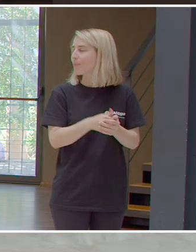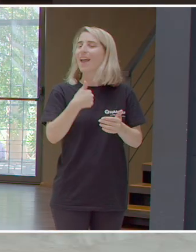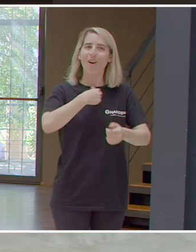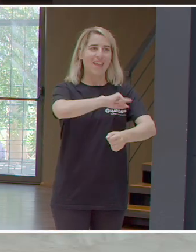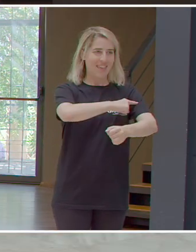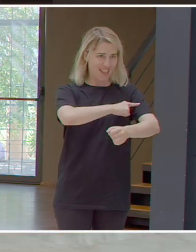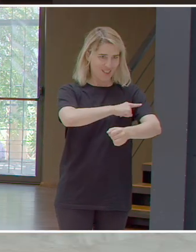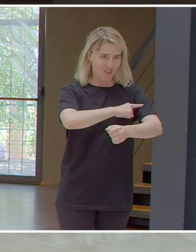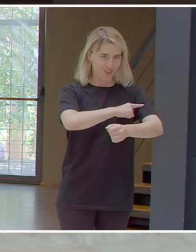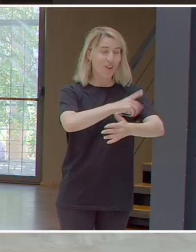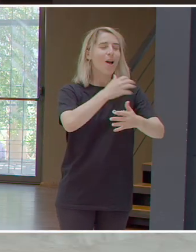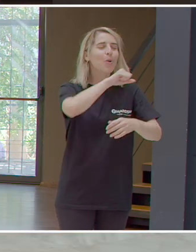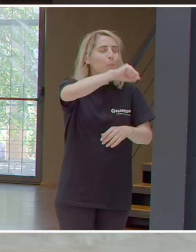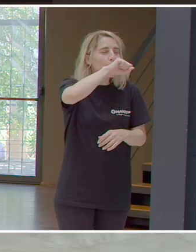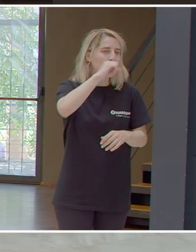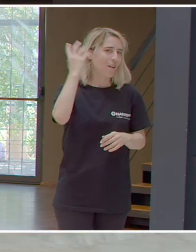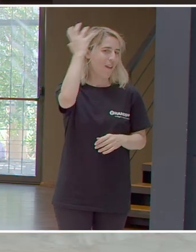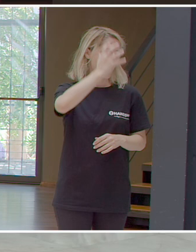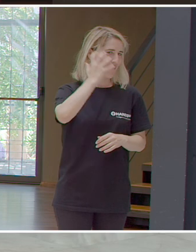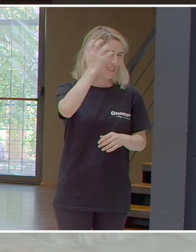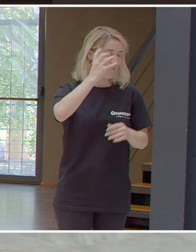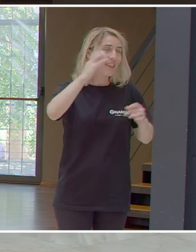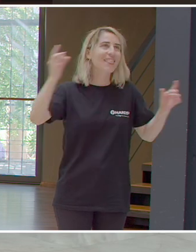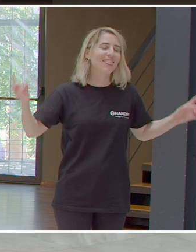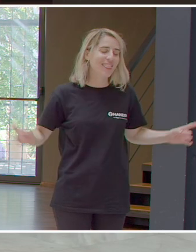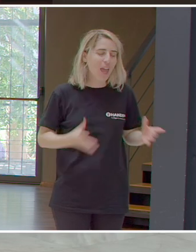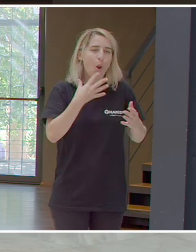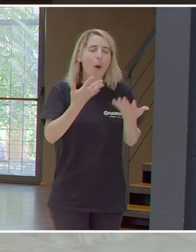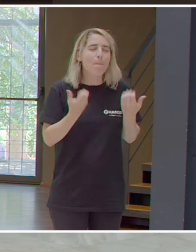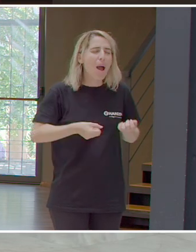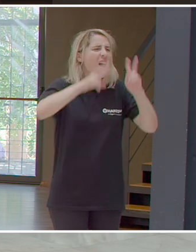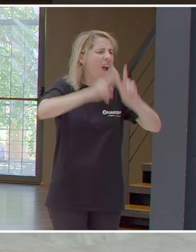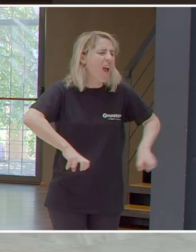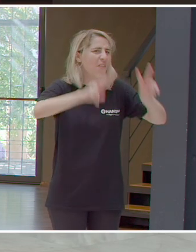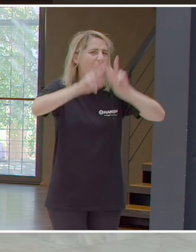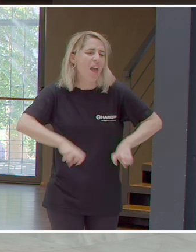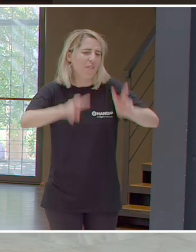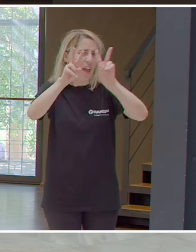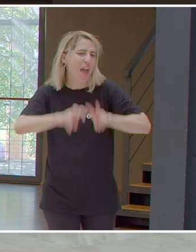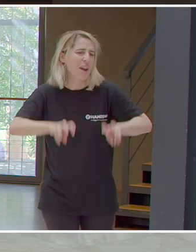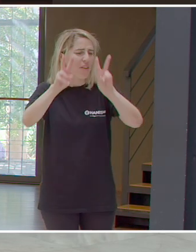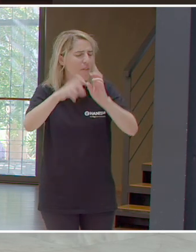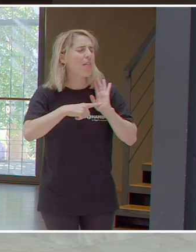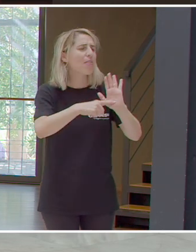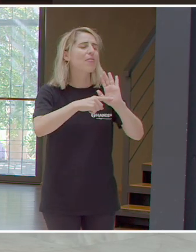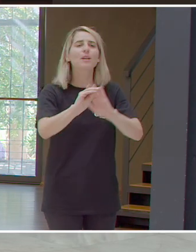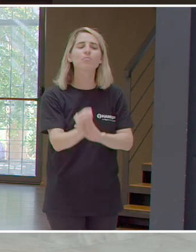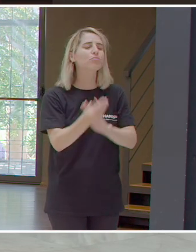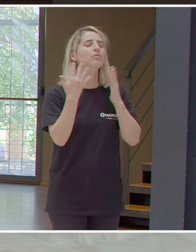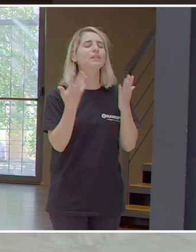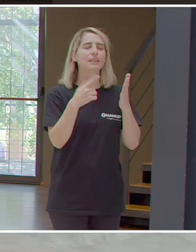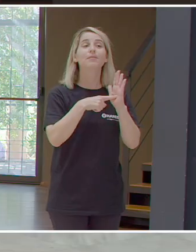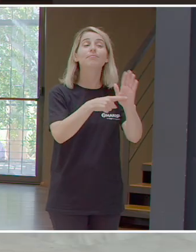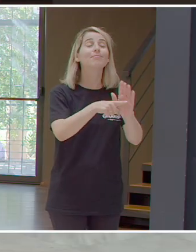doctor, I love science, and there's luckily so much science that pinpoints everything into one direction,